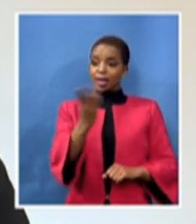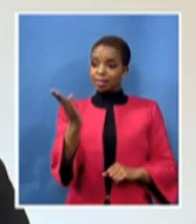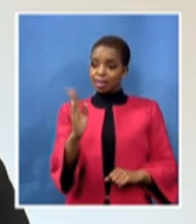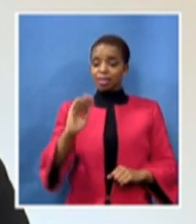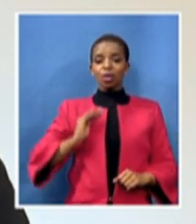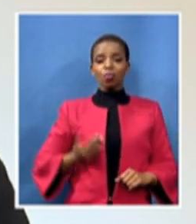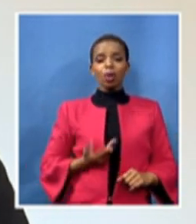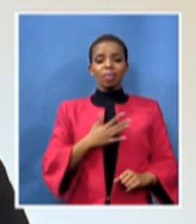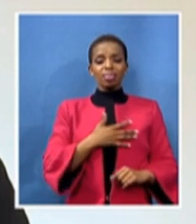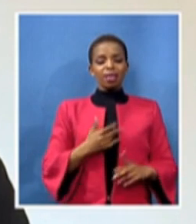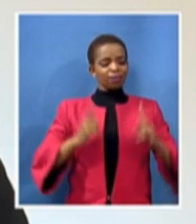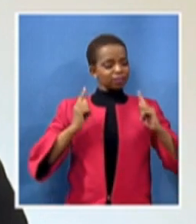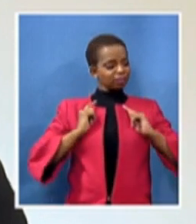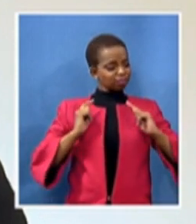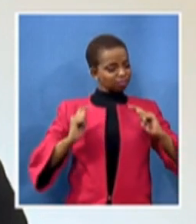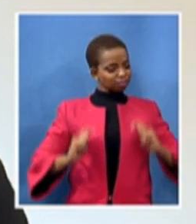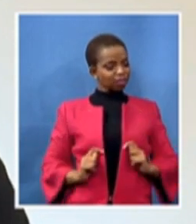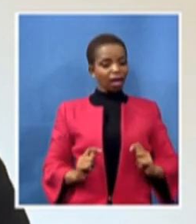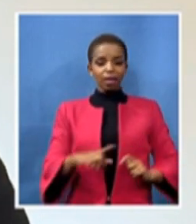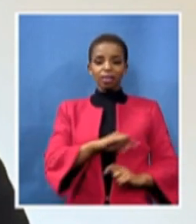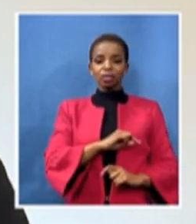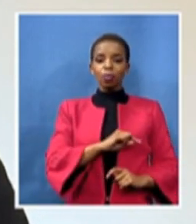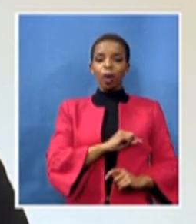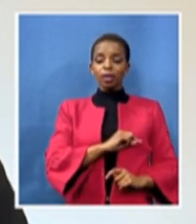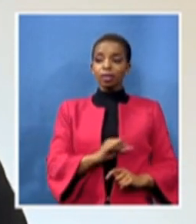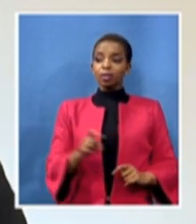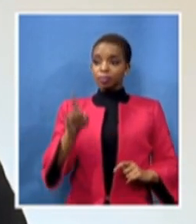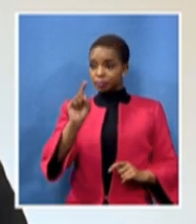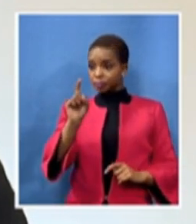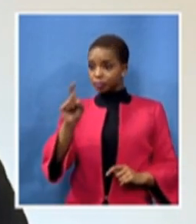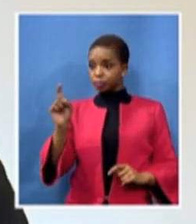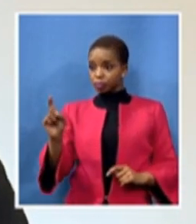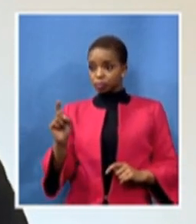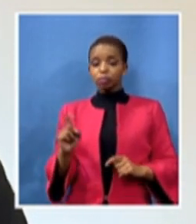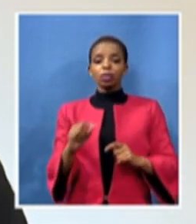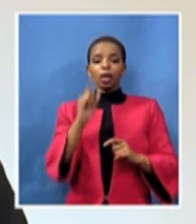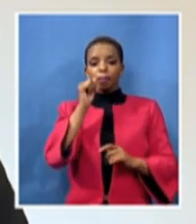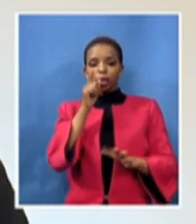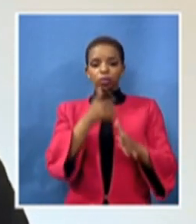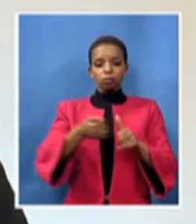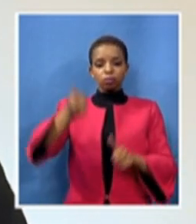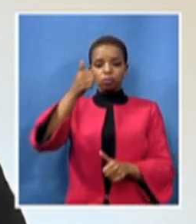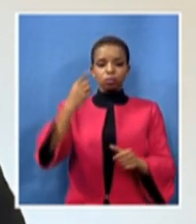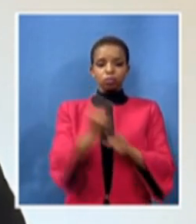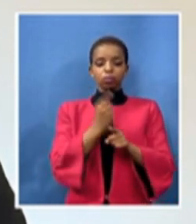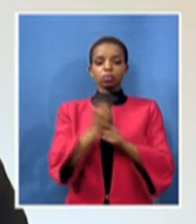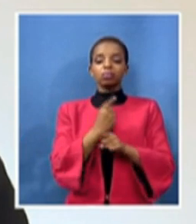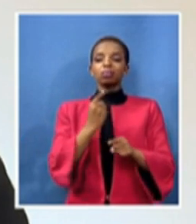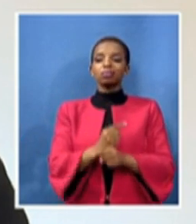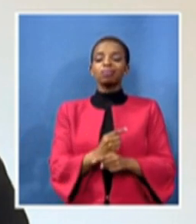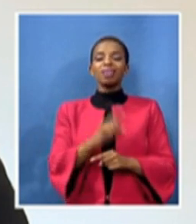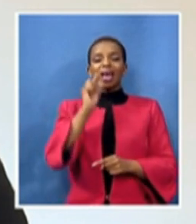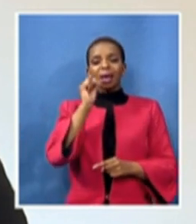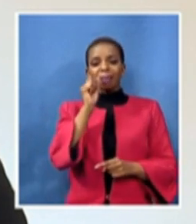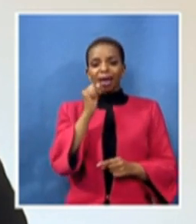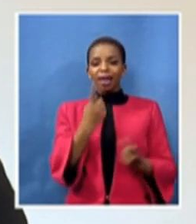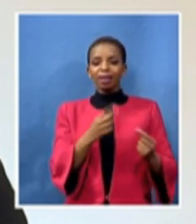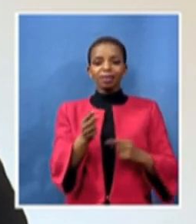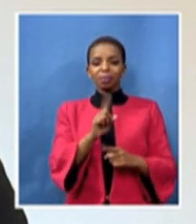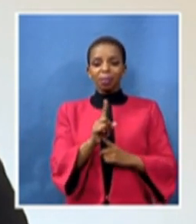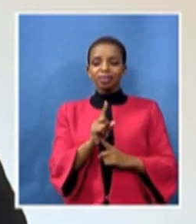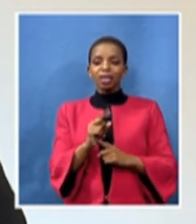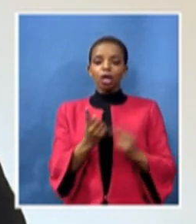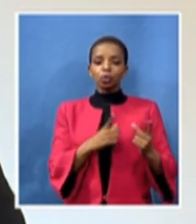our society today. Men are constantly implementing a special type of oppression. What will it